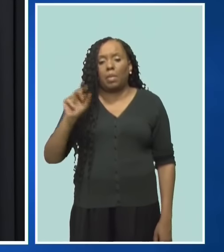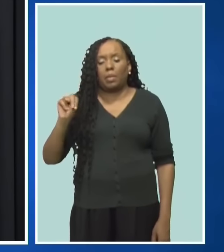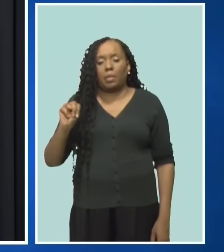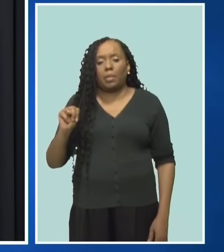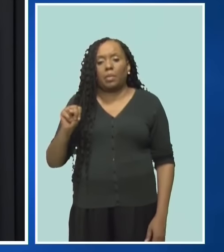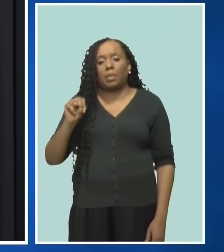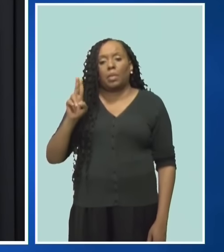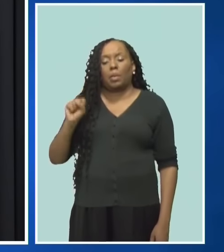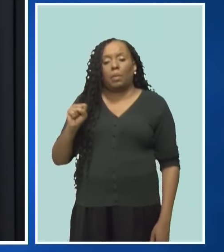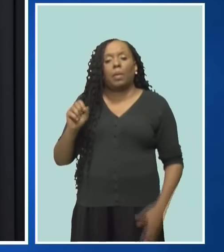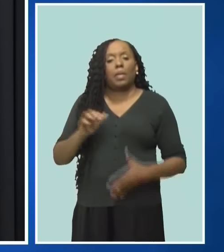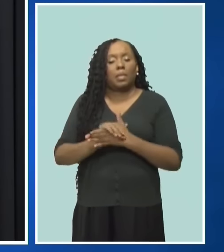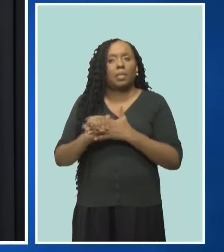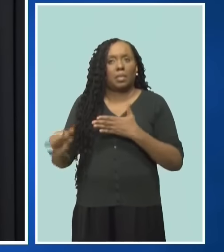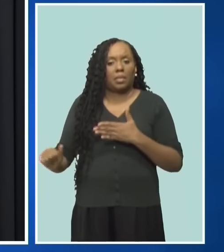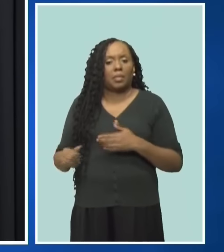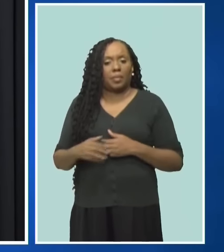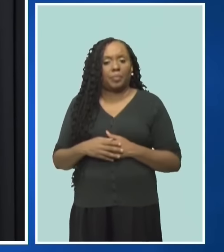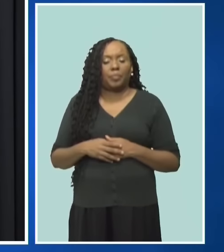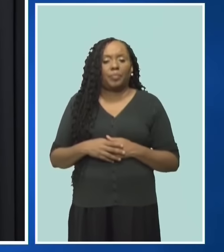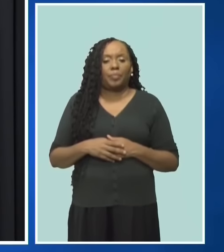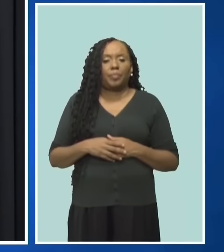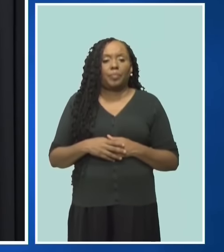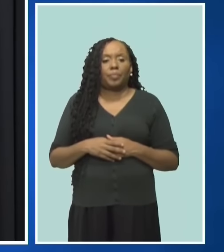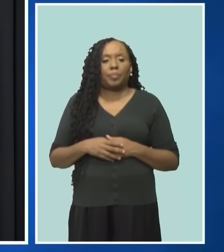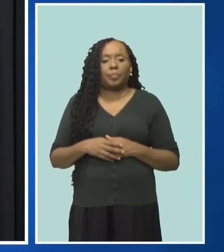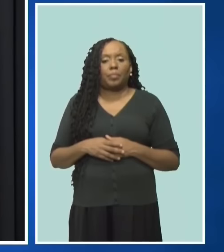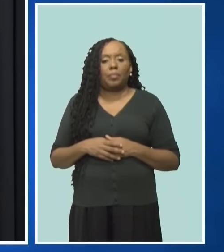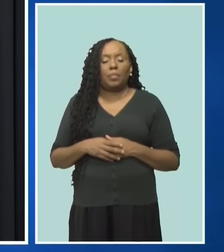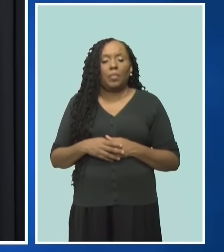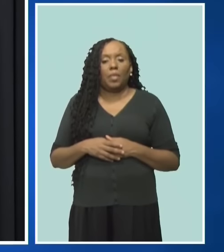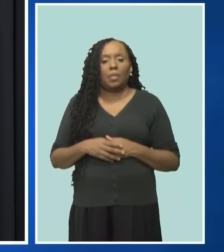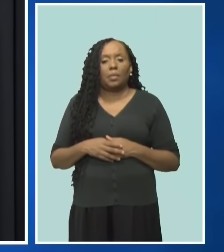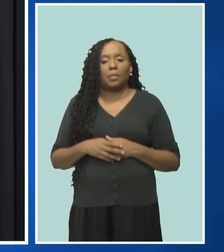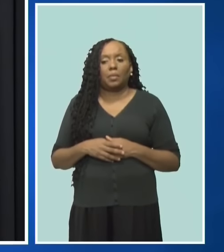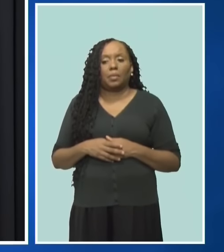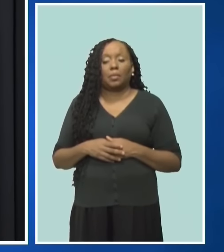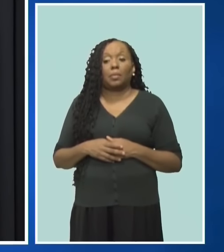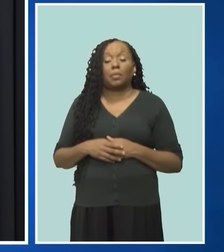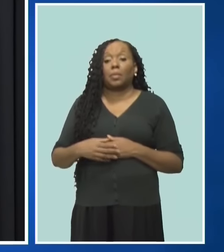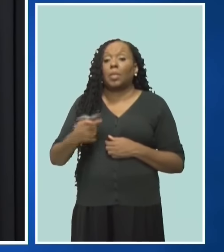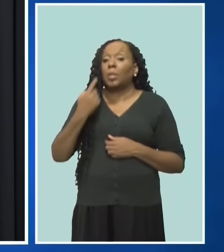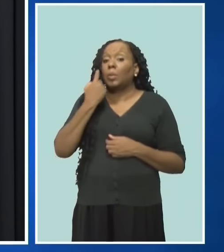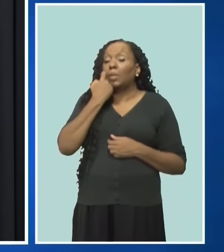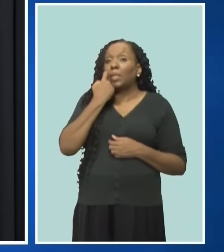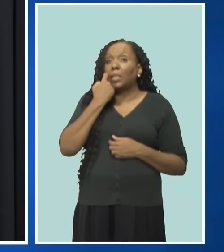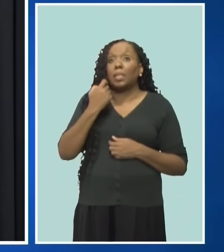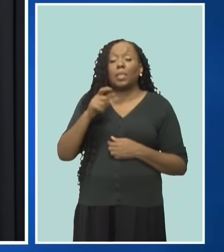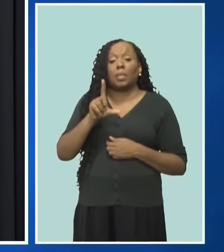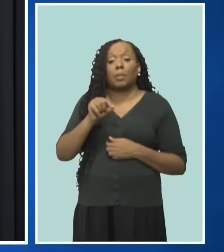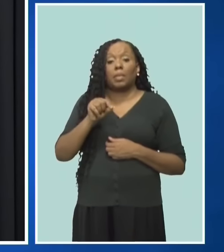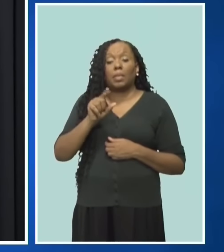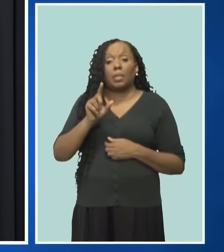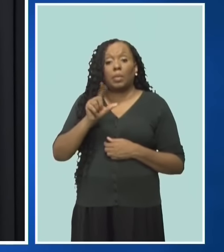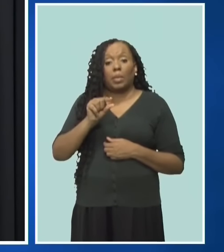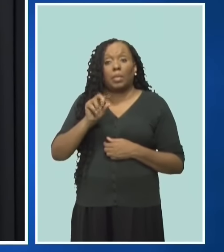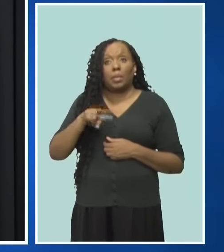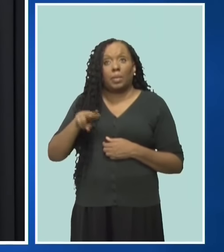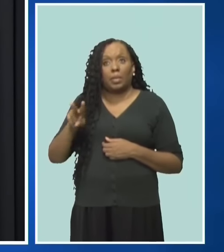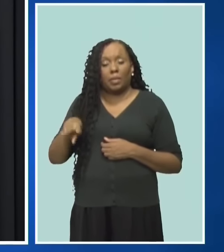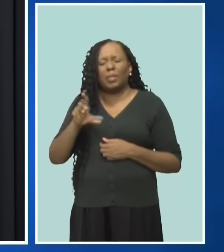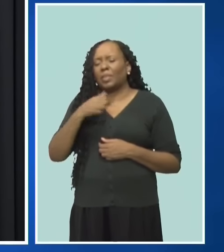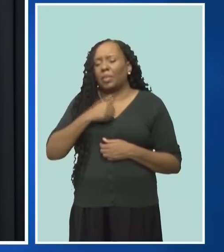is between 2008 and 2020. And if you add more recent events since 2020, you will realize that we are now